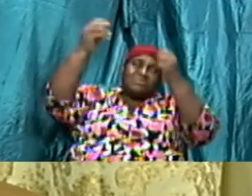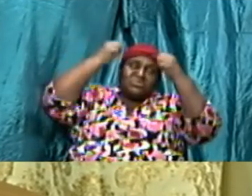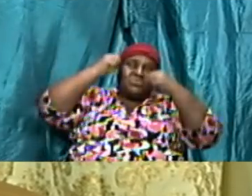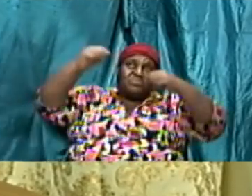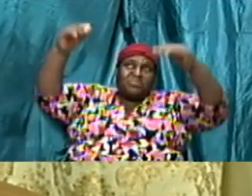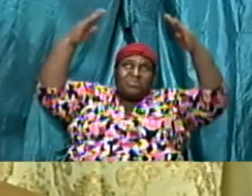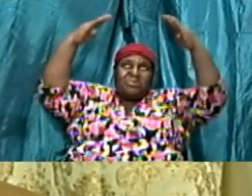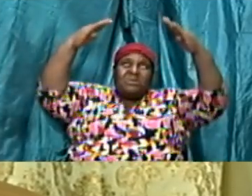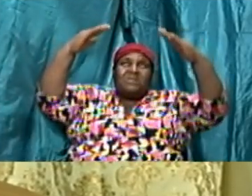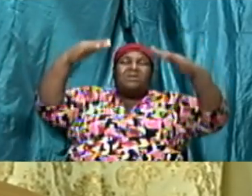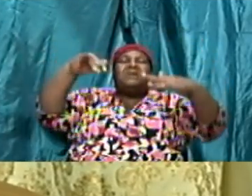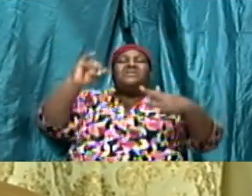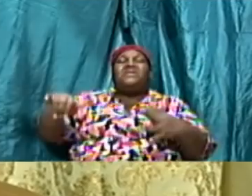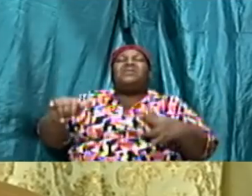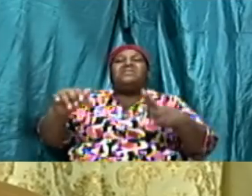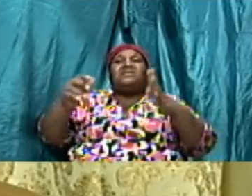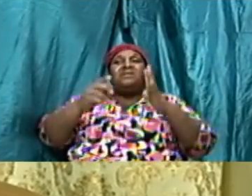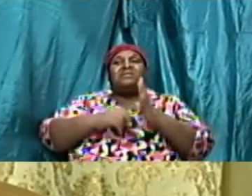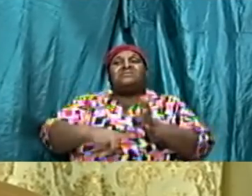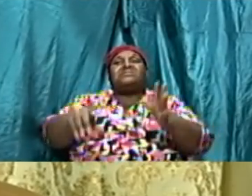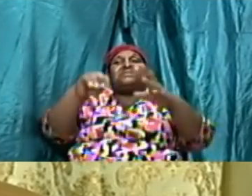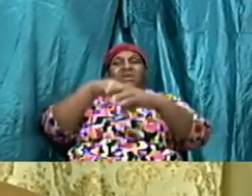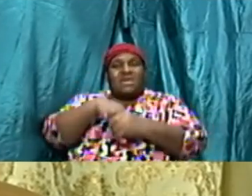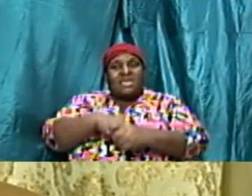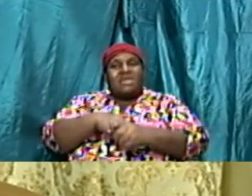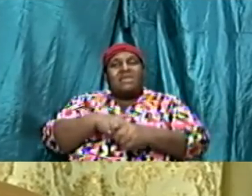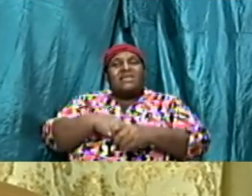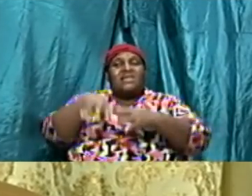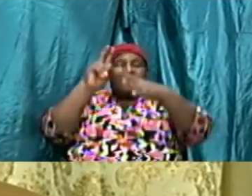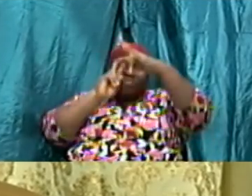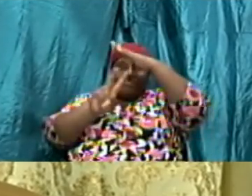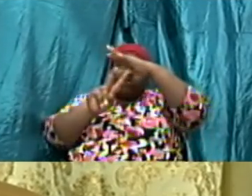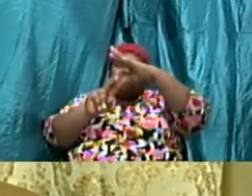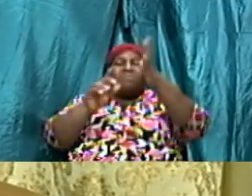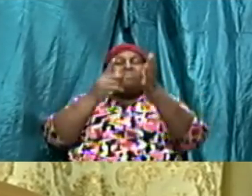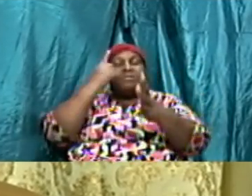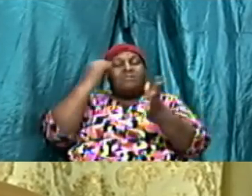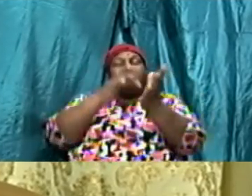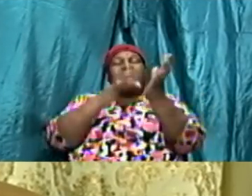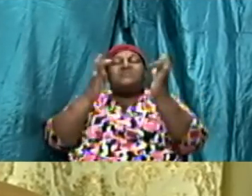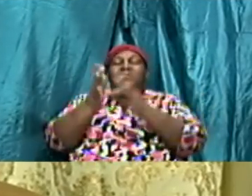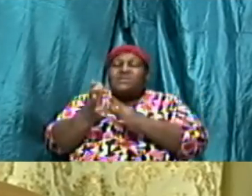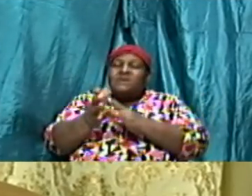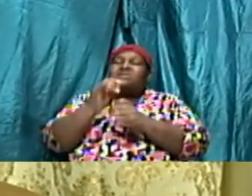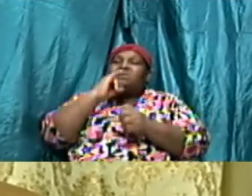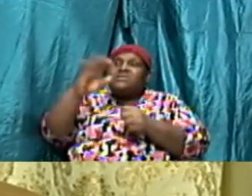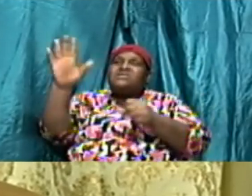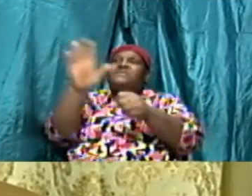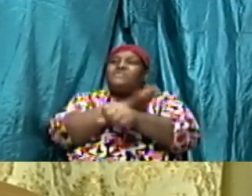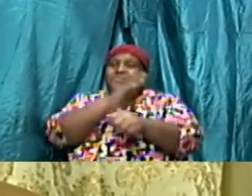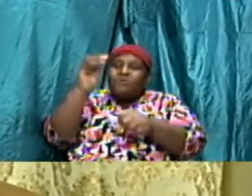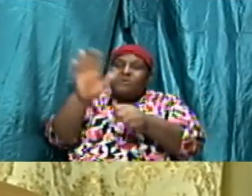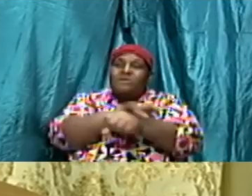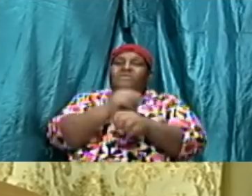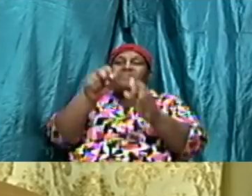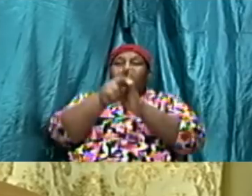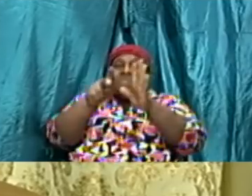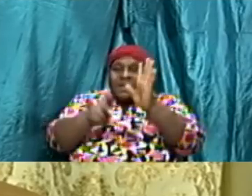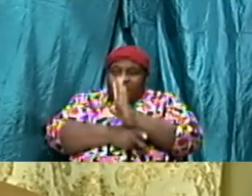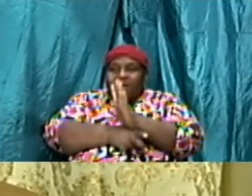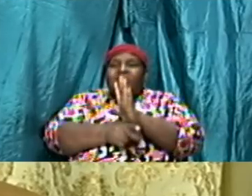prophets, because he is the fulfillment. He is the